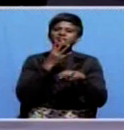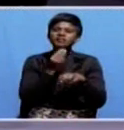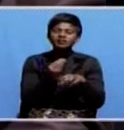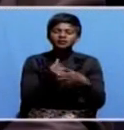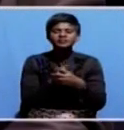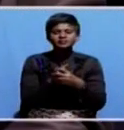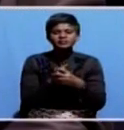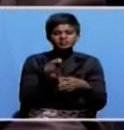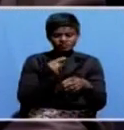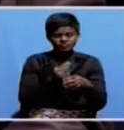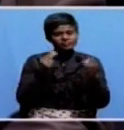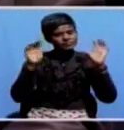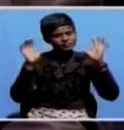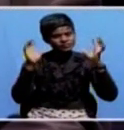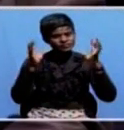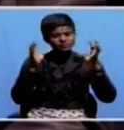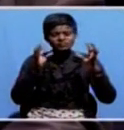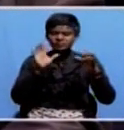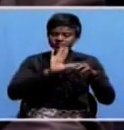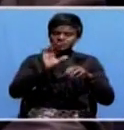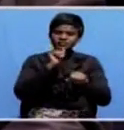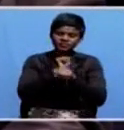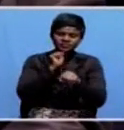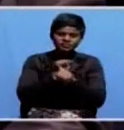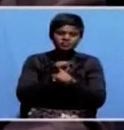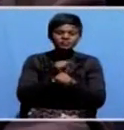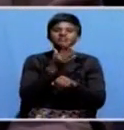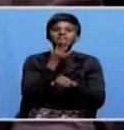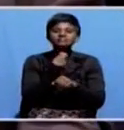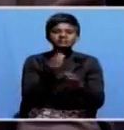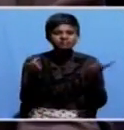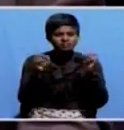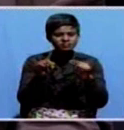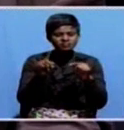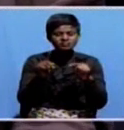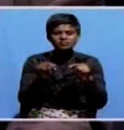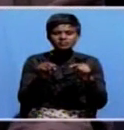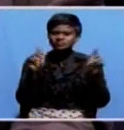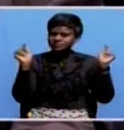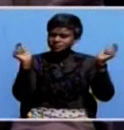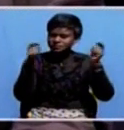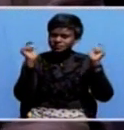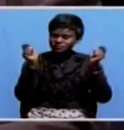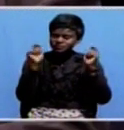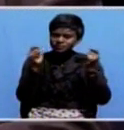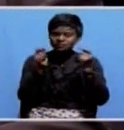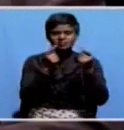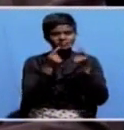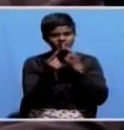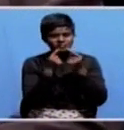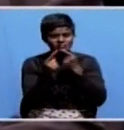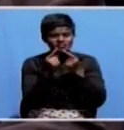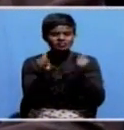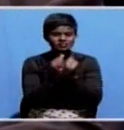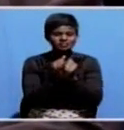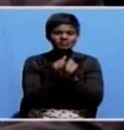we congratulated him for that. And that's why when we went for celebrations, he could chat with him